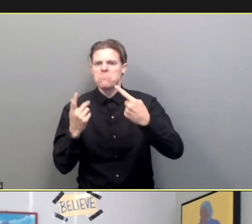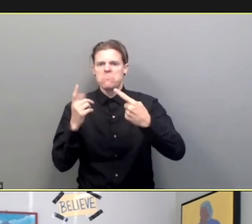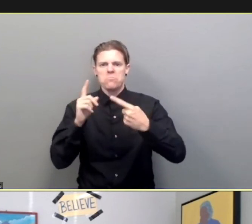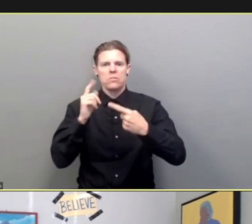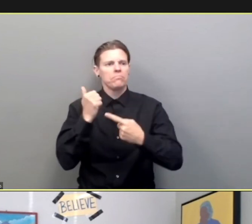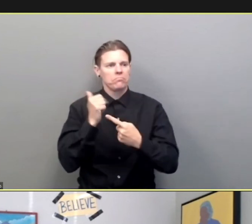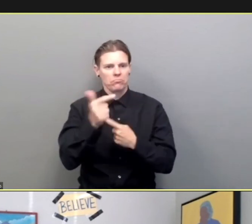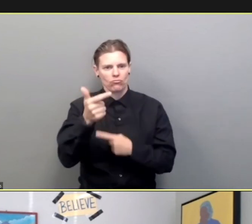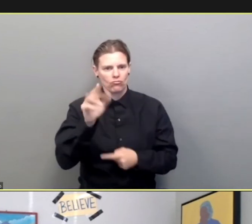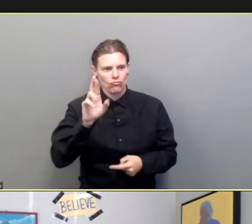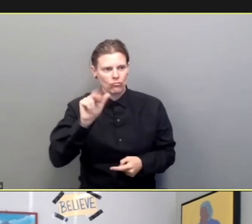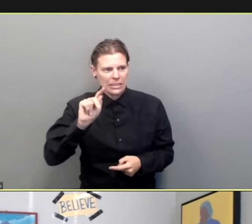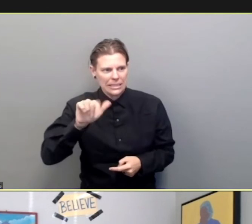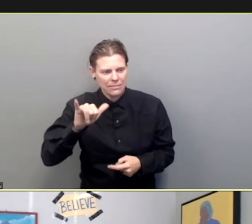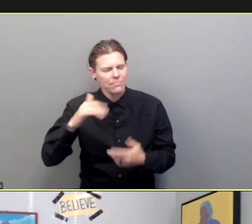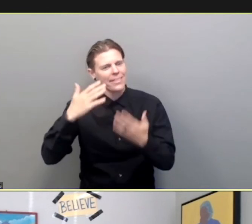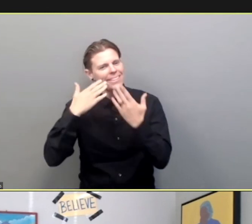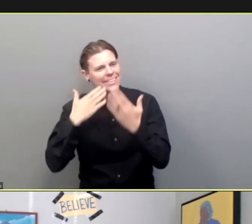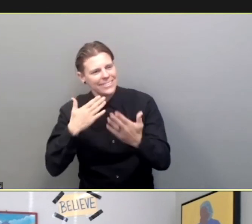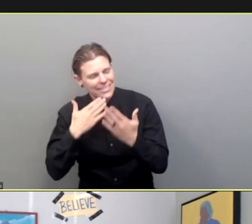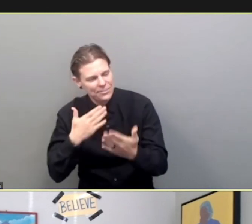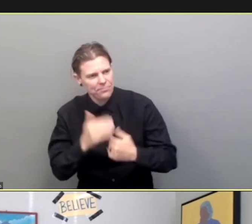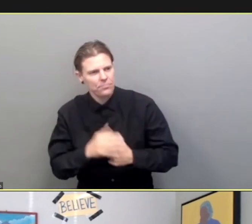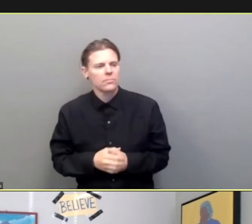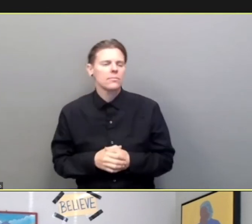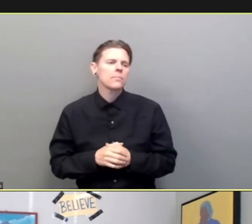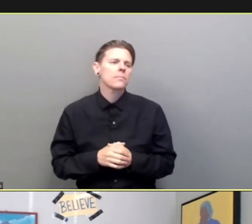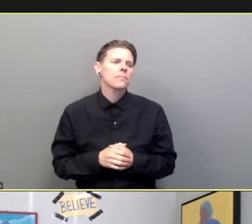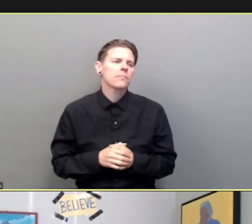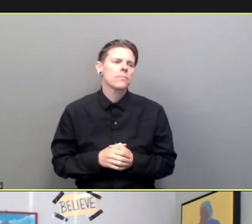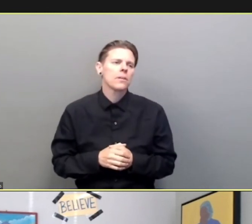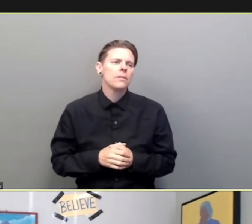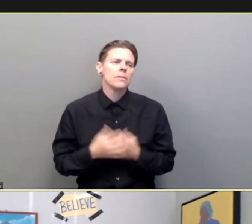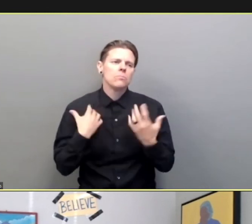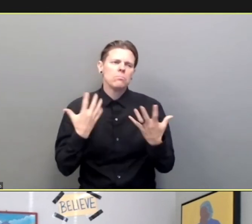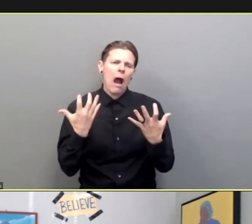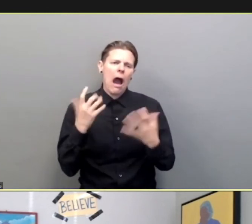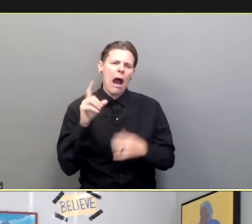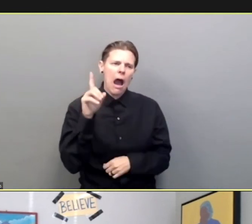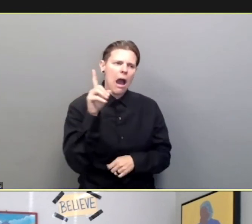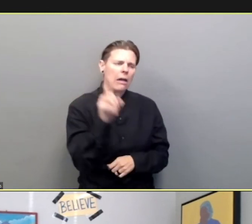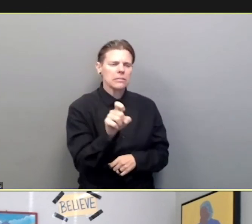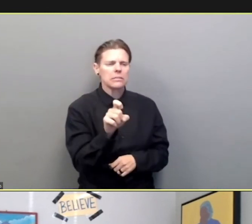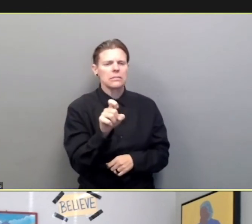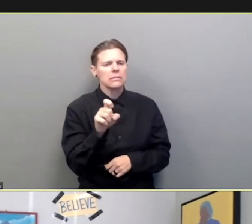Hi again, thank you. I just wanted to ask about the